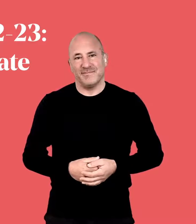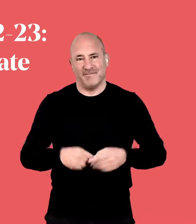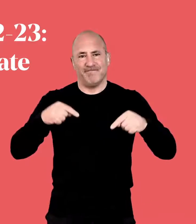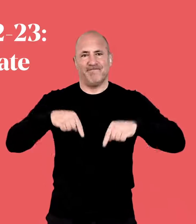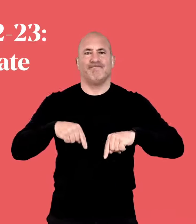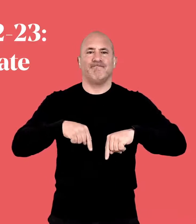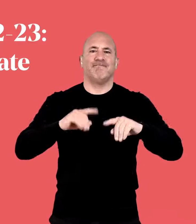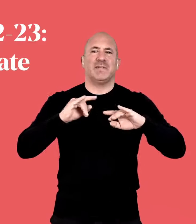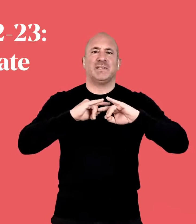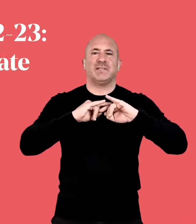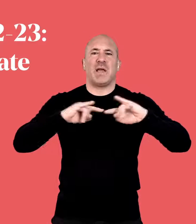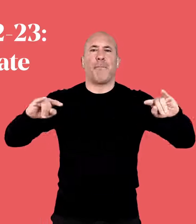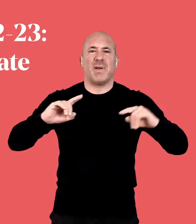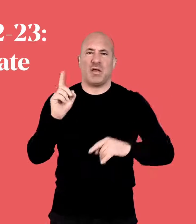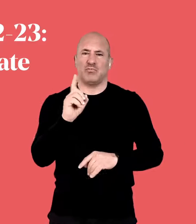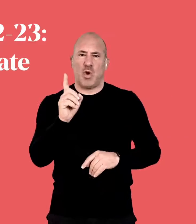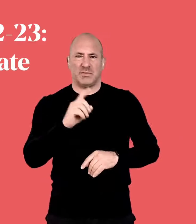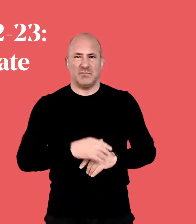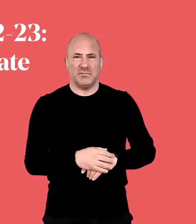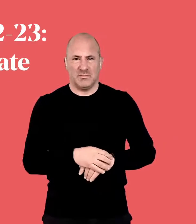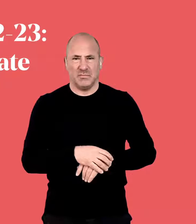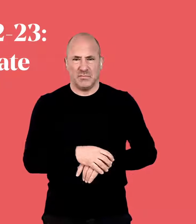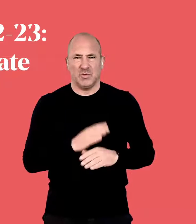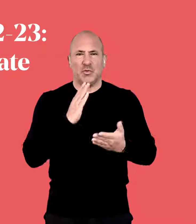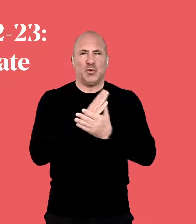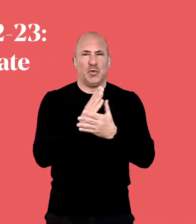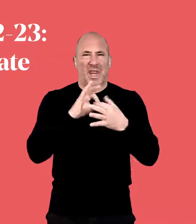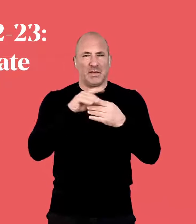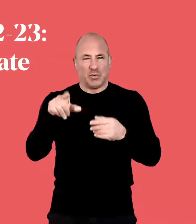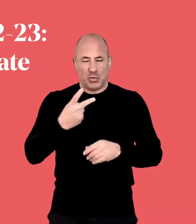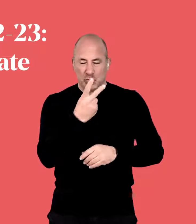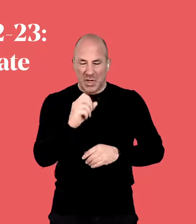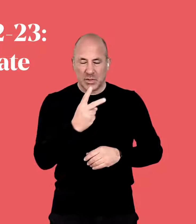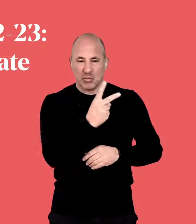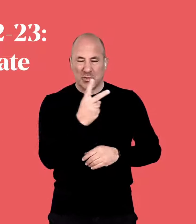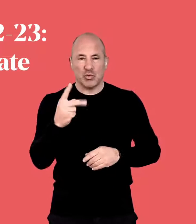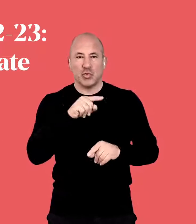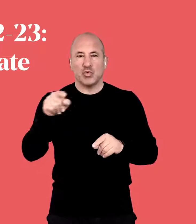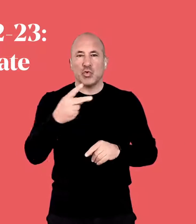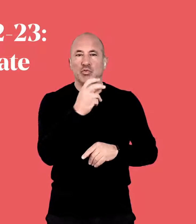subtitles. This template is a key component of the